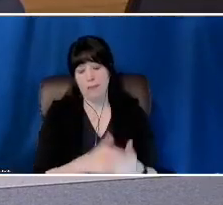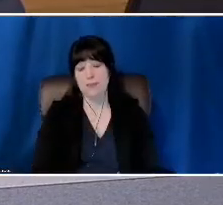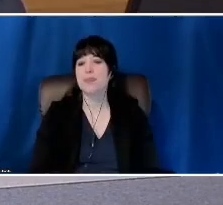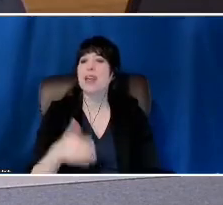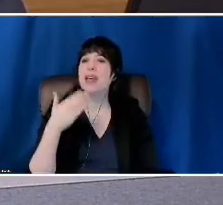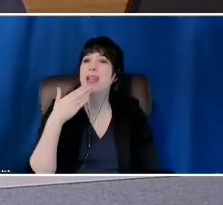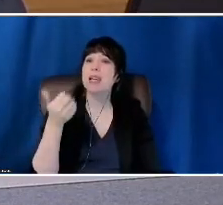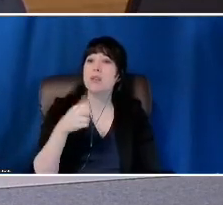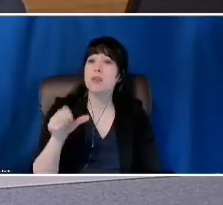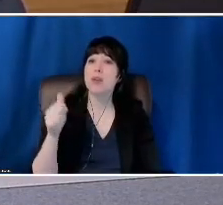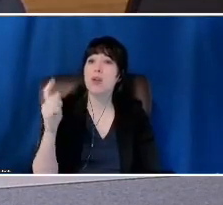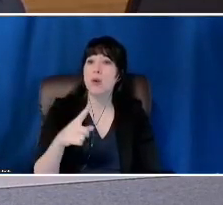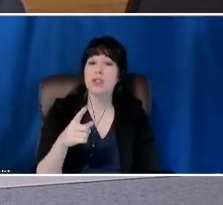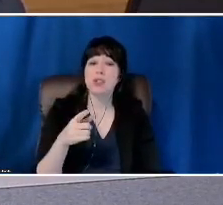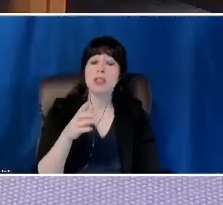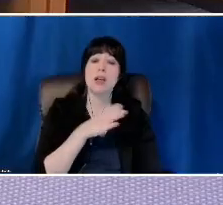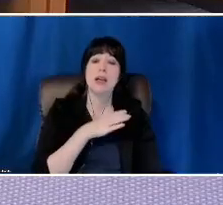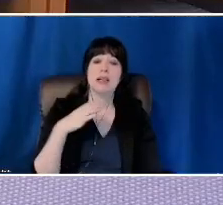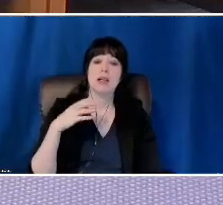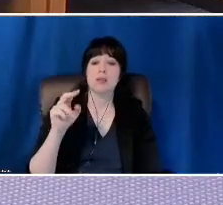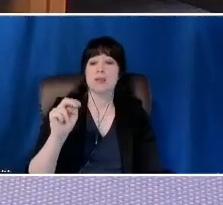questions? Councilor Nordyke.